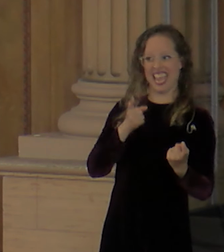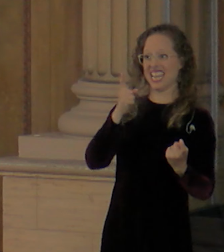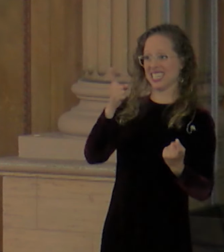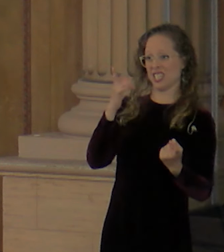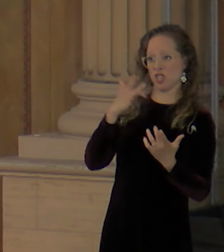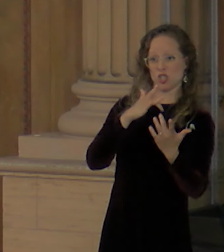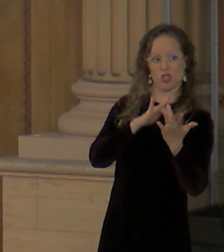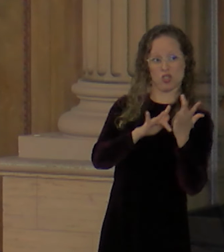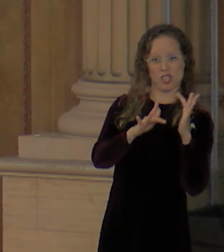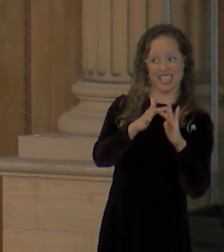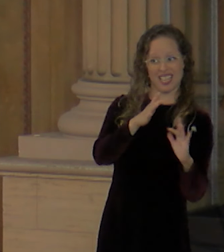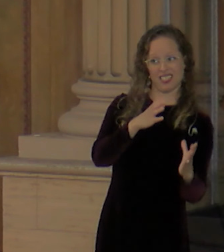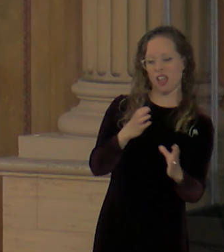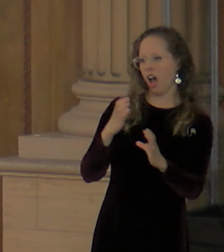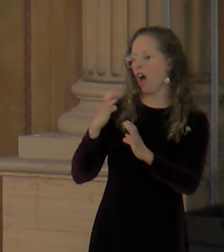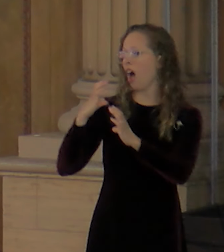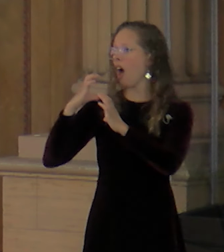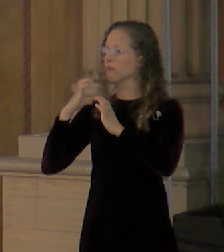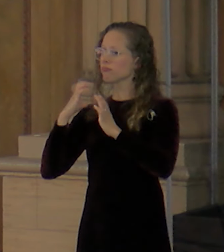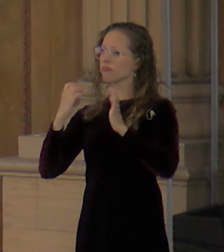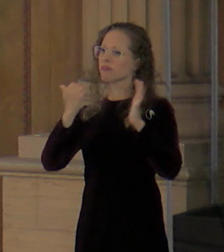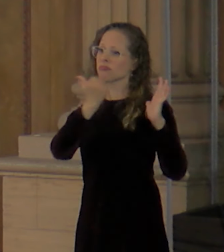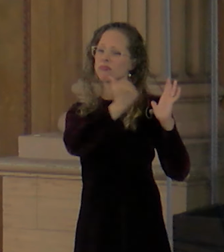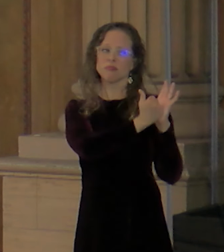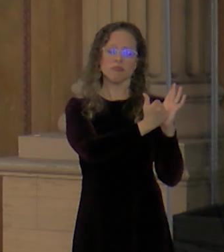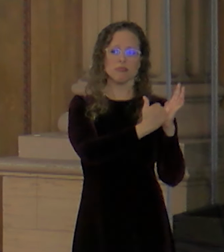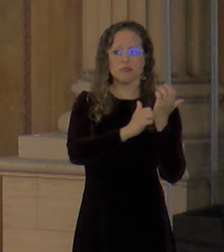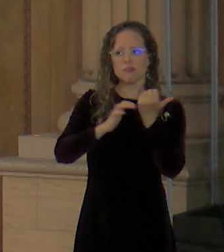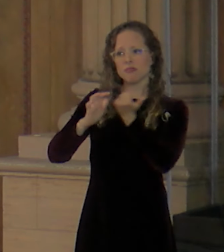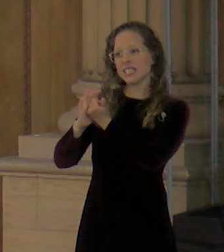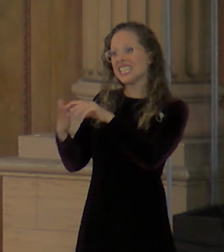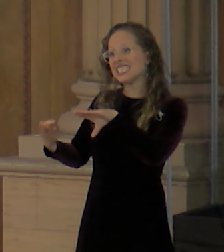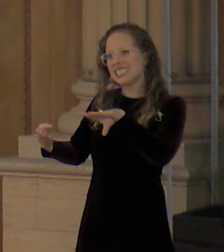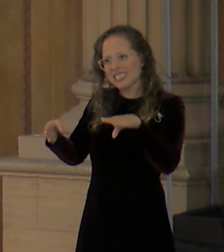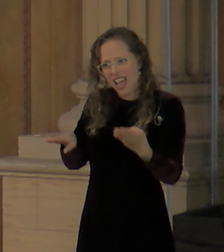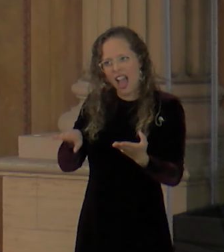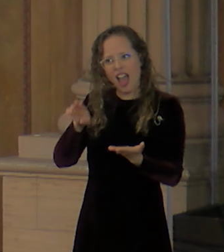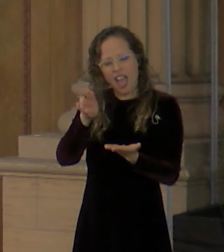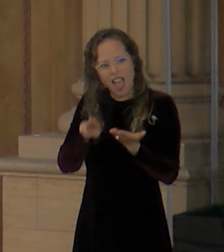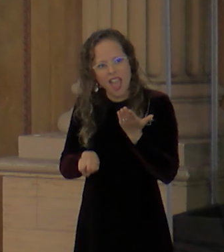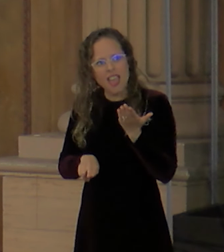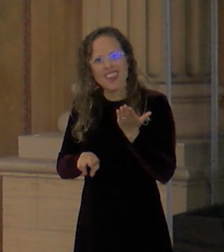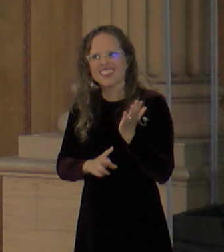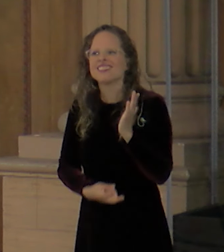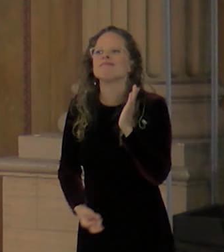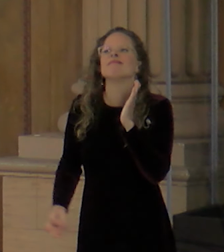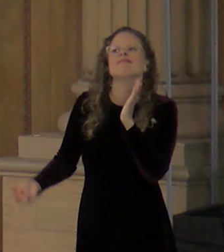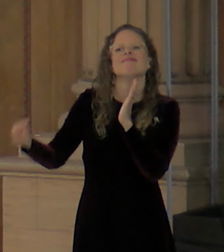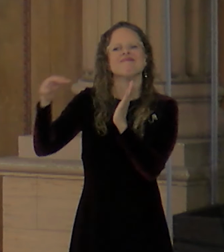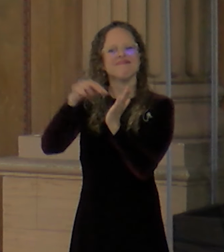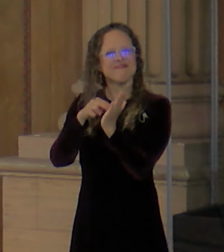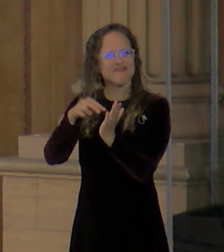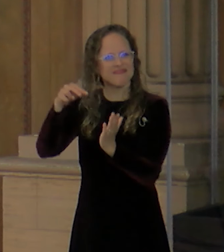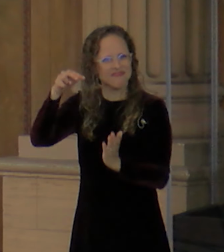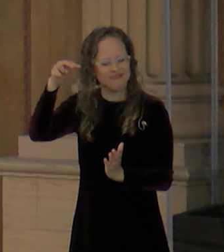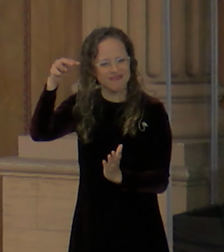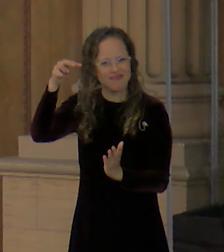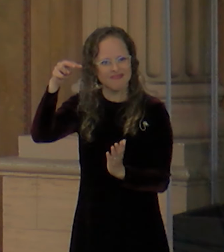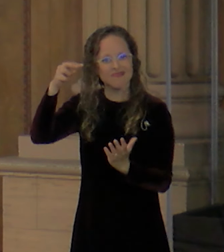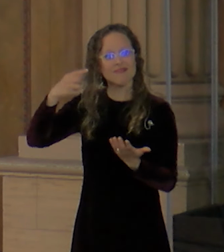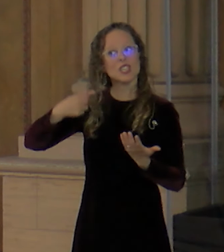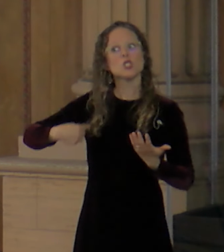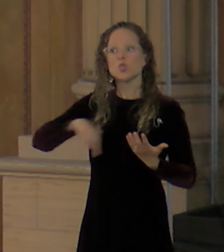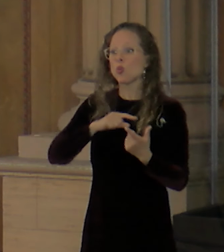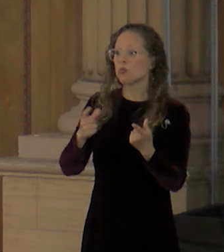in our place. And 3 days later, he burst out and defeated the grave. And the way that we receive that gift is through faith. It's by turning from our